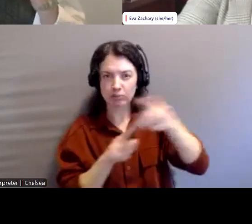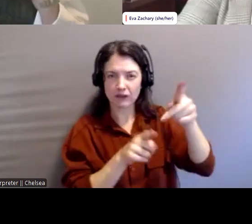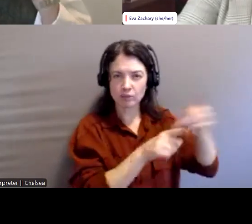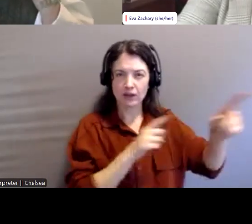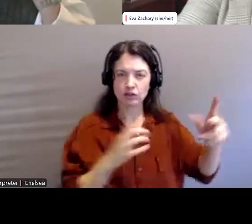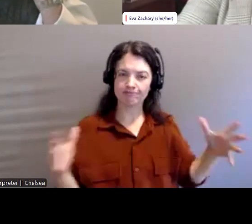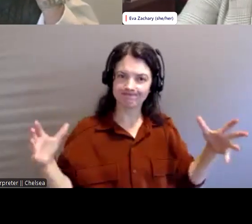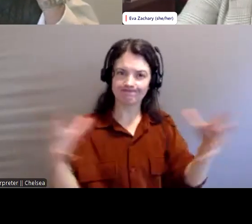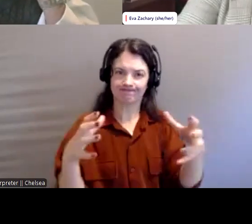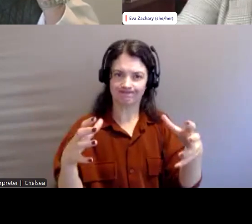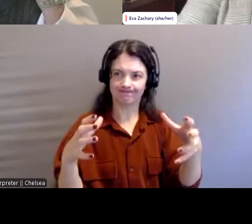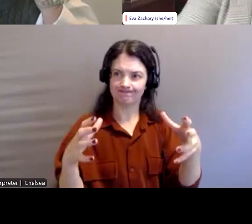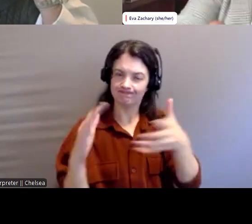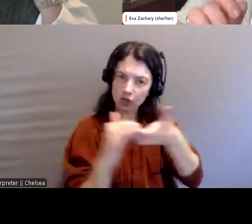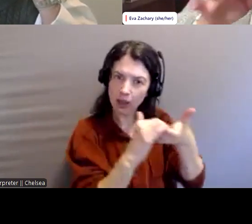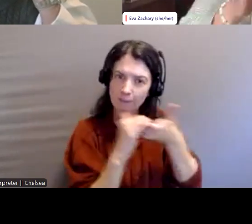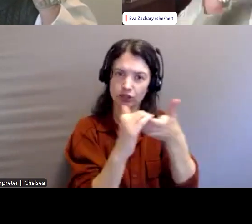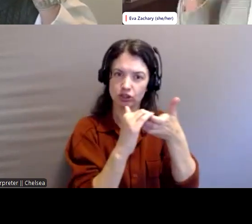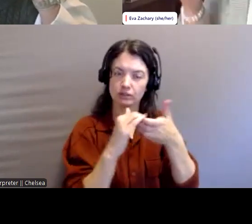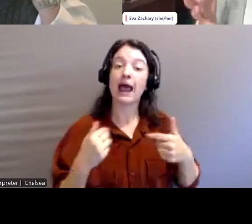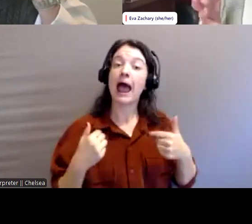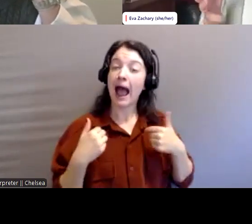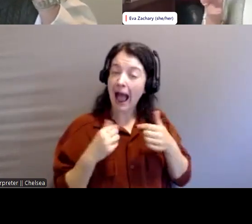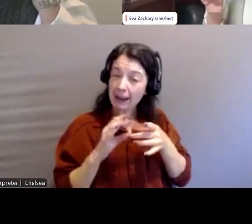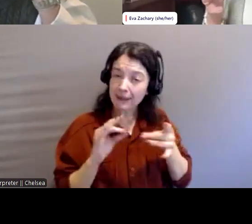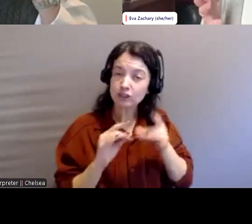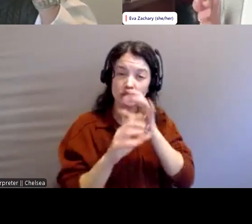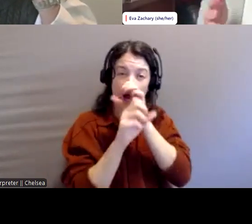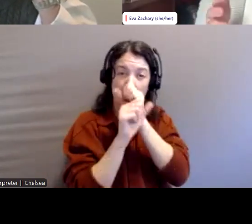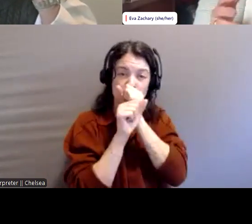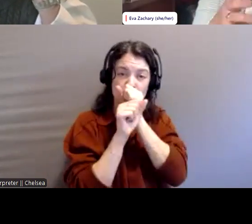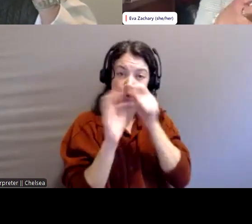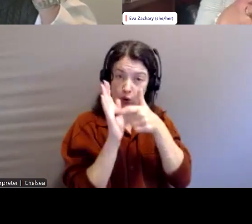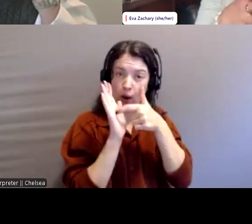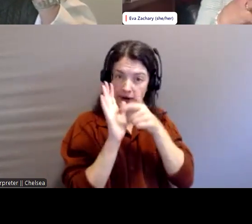on confidentiality a little bit, I want to pull that all together because